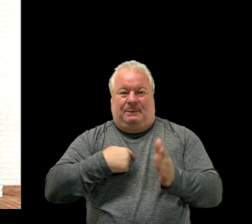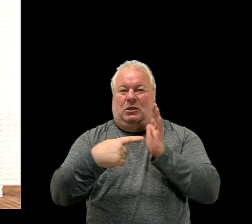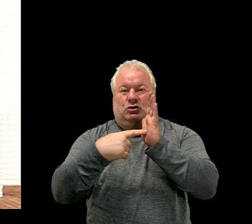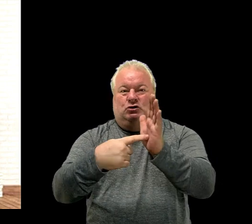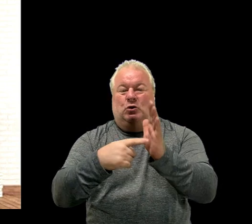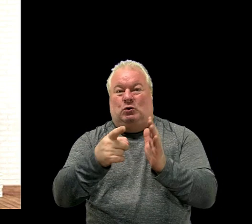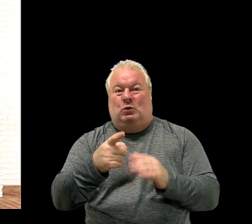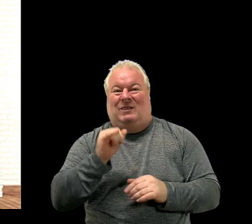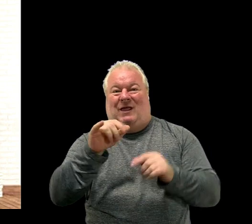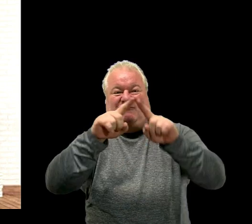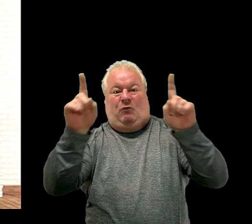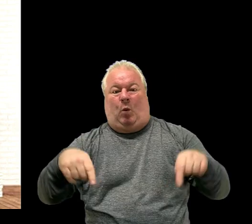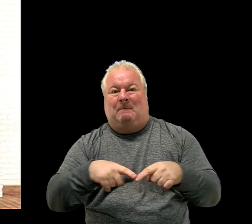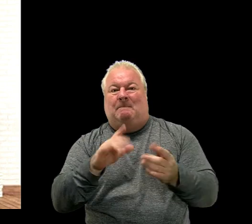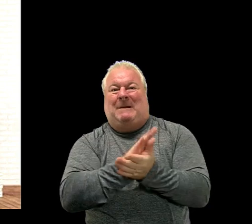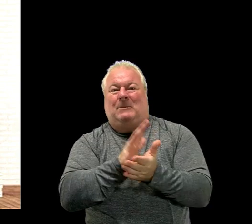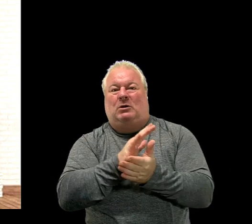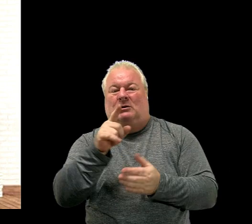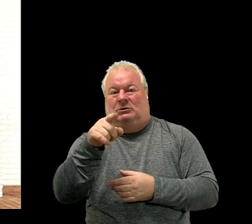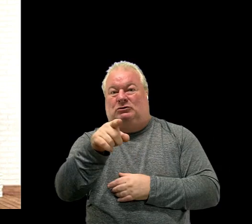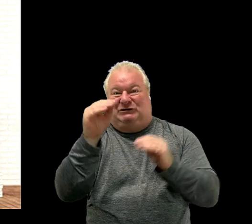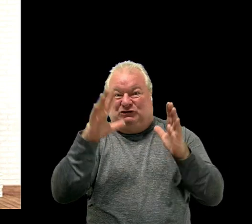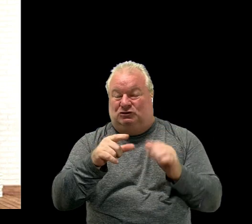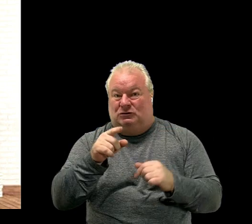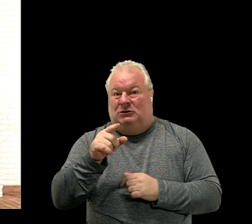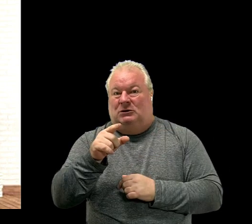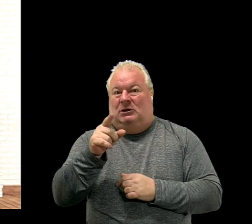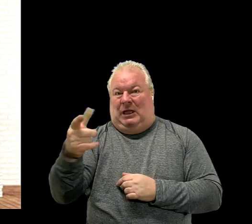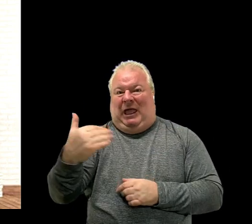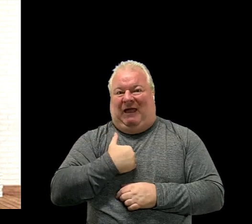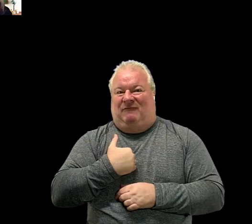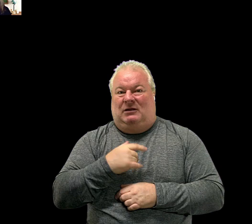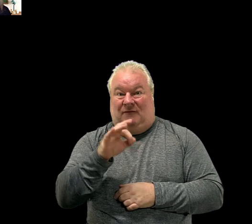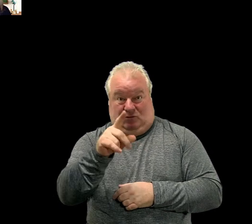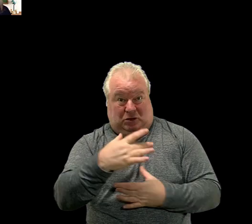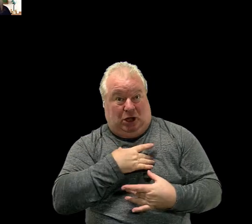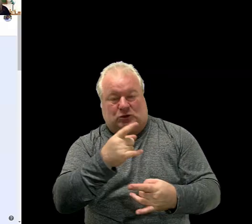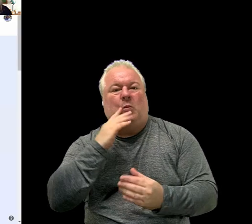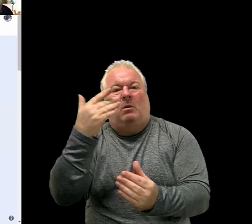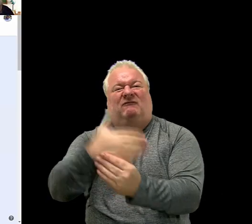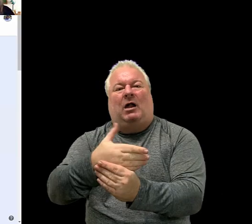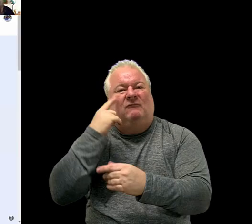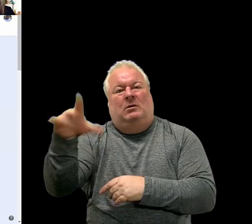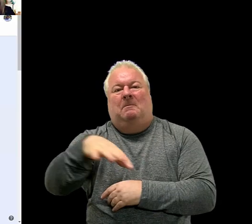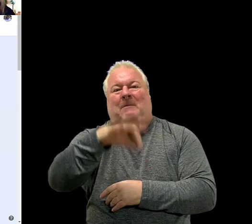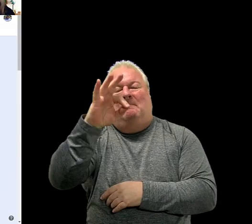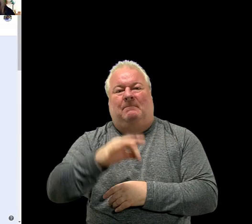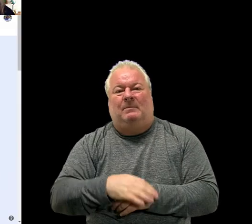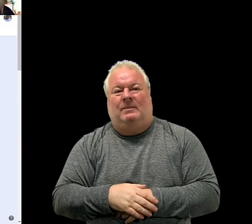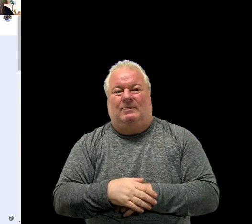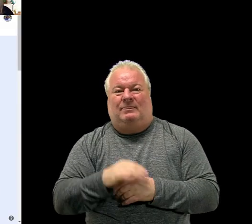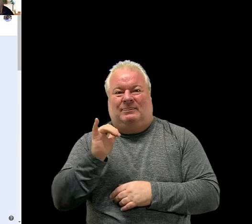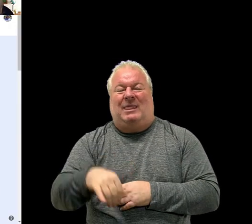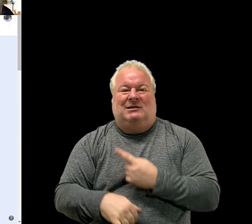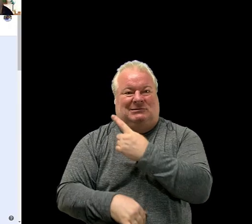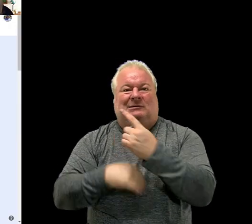the form that your teachers have if you are interested. Here is the form that you